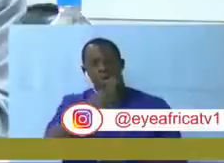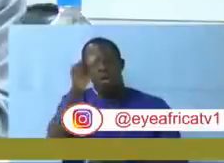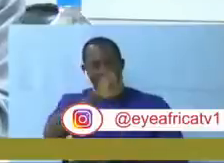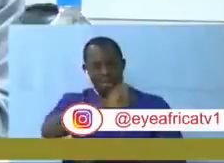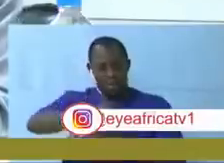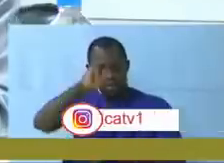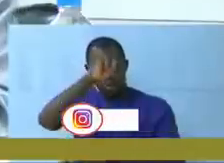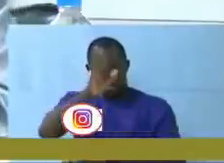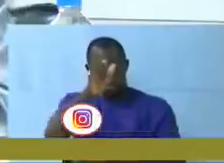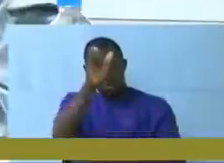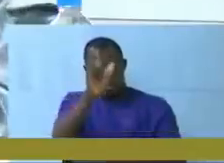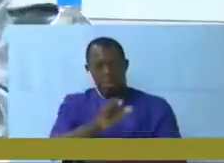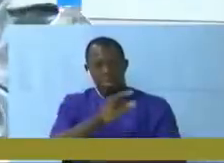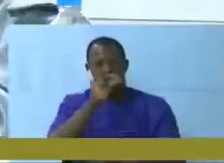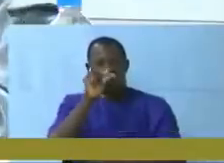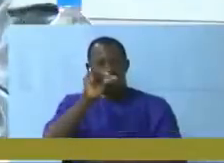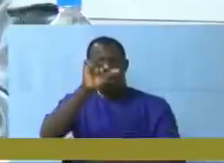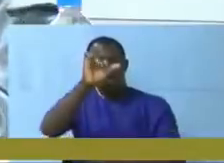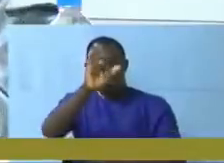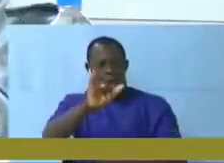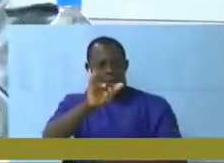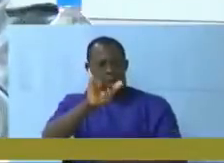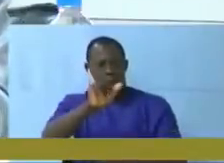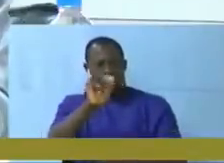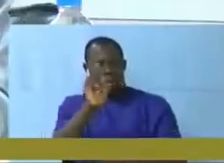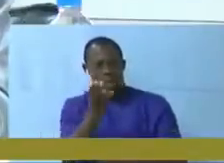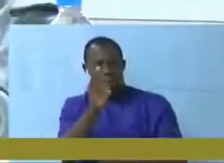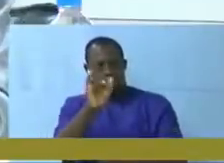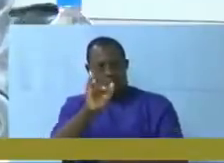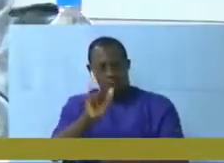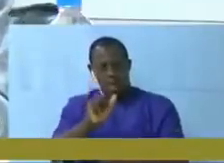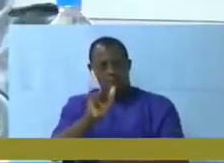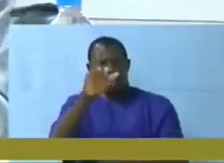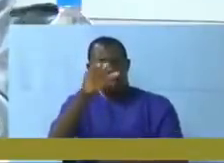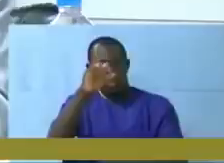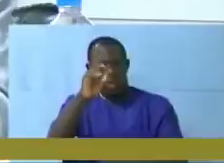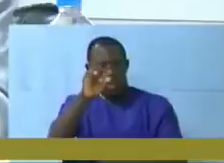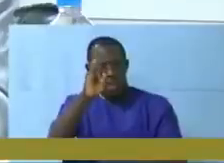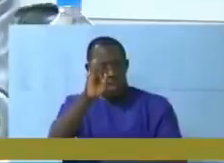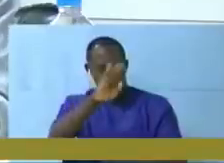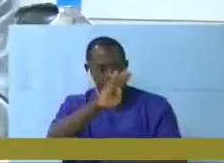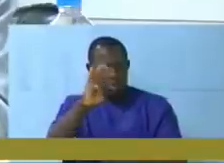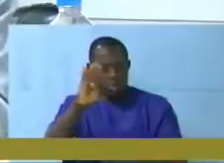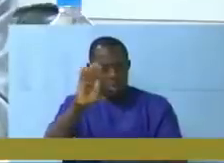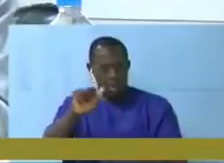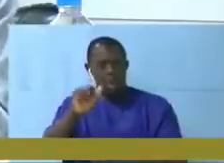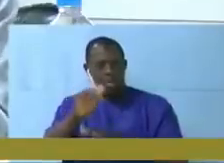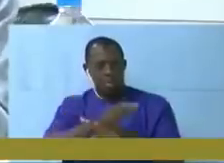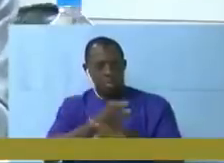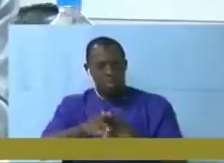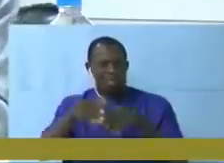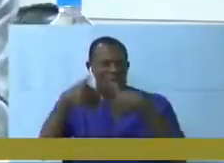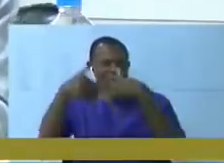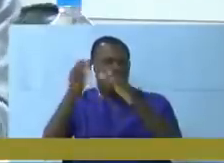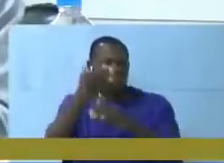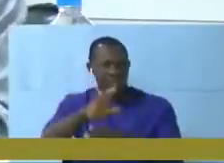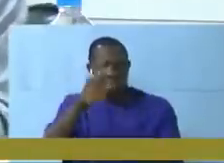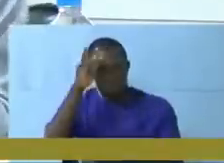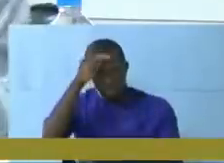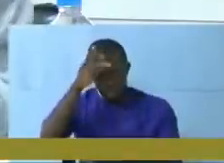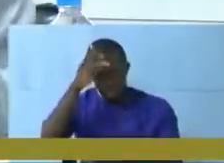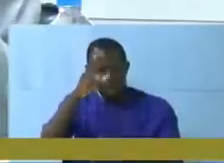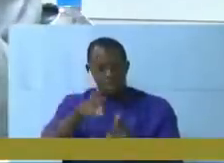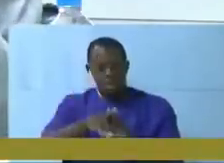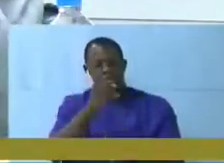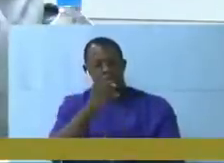Yaya Diba? He was, mm-hmm. I think, a parliamentarian. Yeah. He was expelled. Mm-hmm. He lost his seat. Mm-hmm. Not just that. I think there was another lady, Tuta